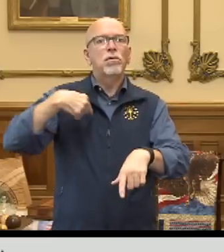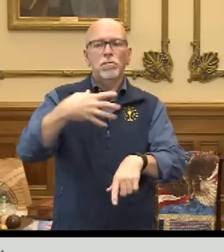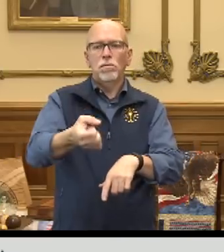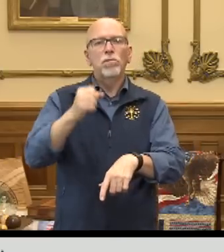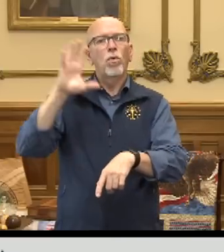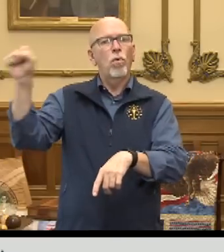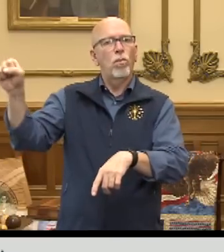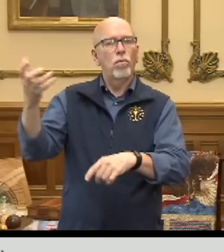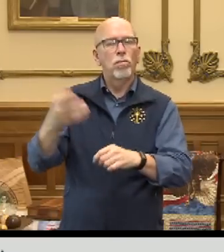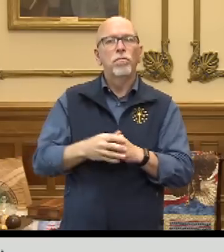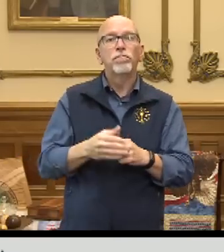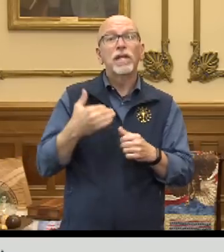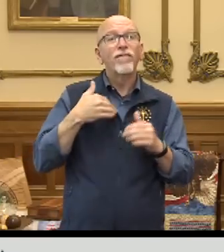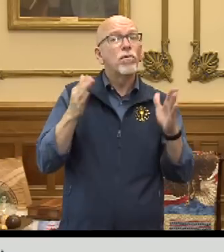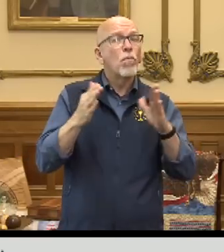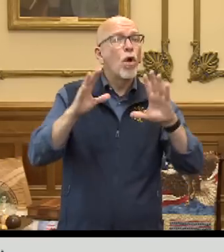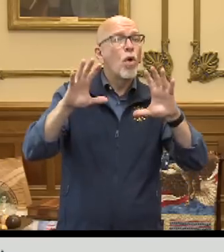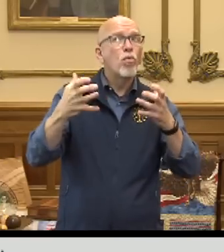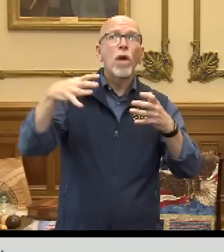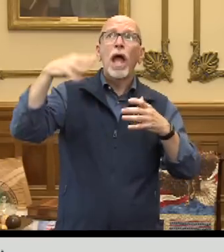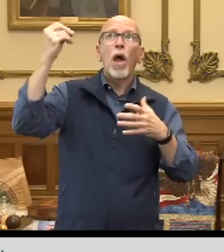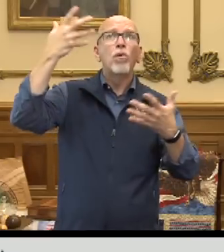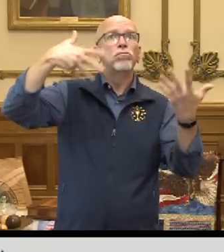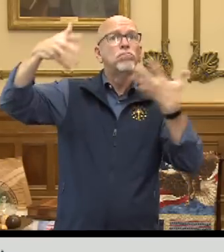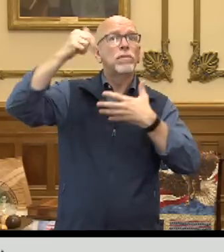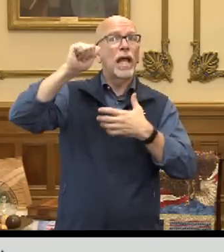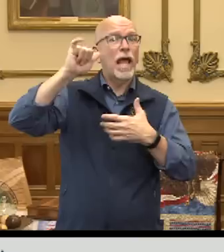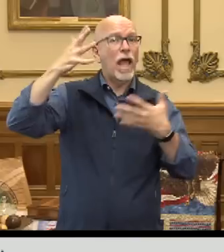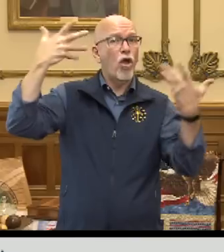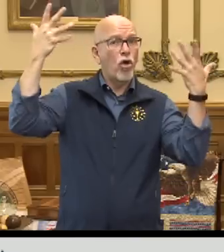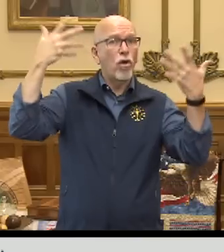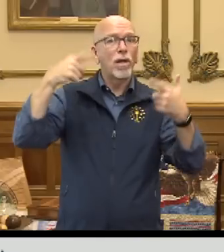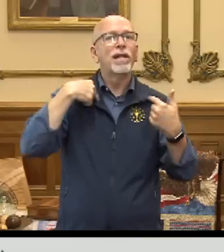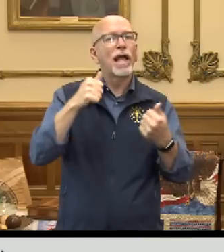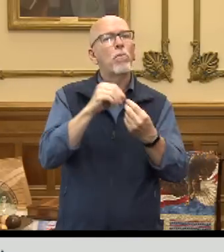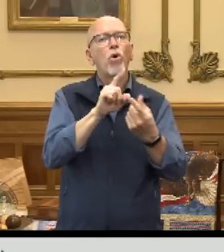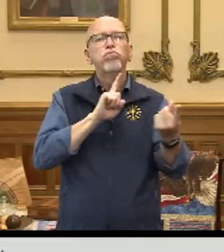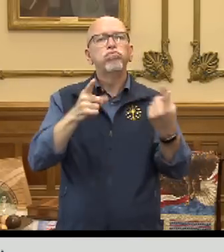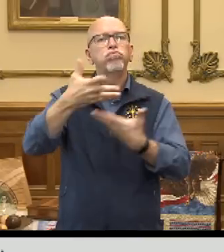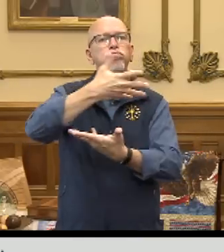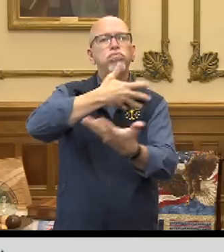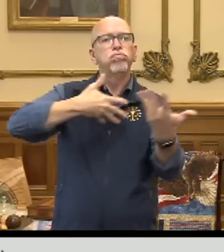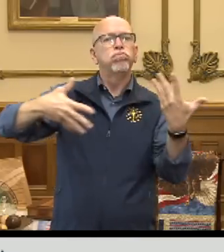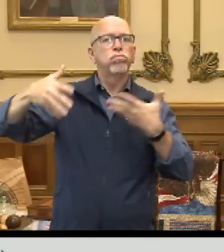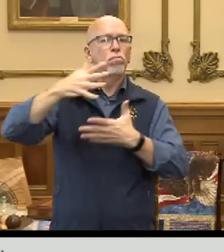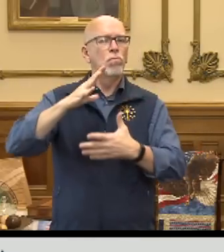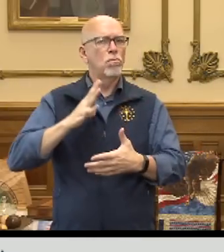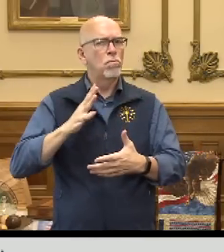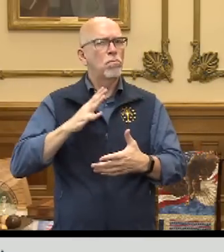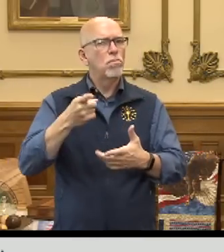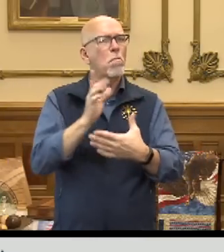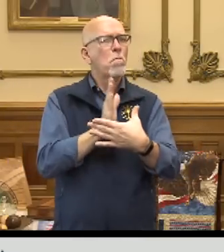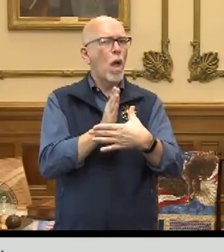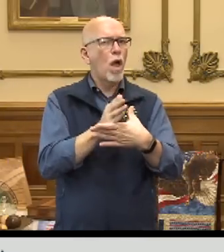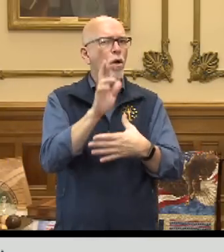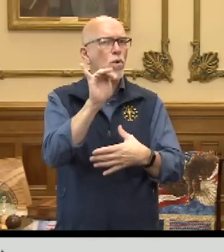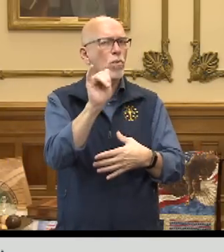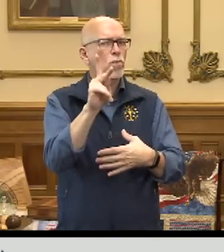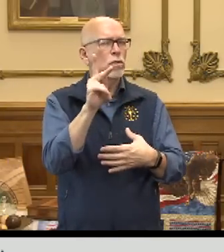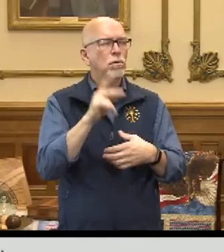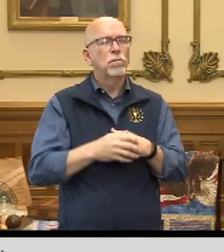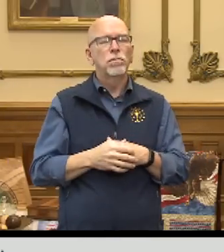Having a small group outdoor open-air costume parade where people are distanced more than 6 feet apart would also be a moderate risk